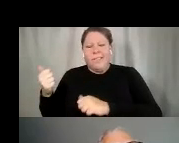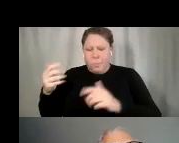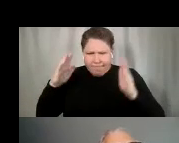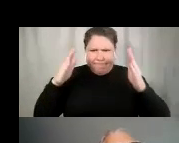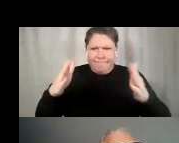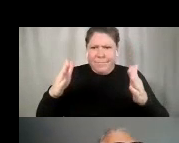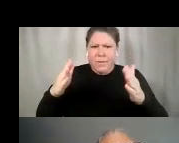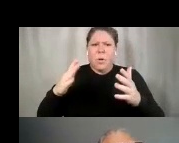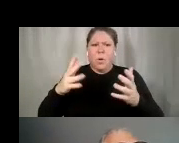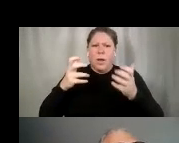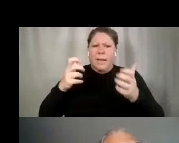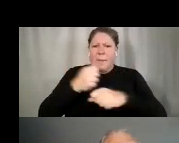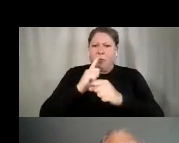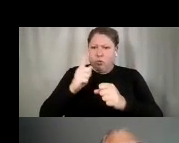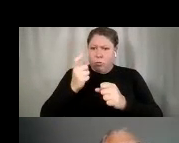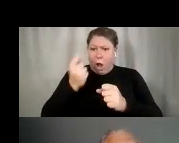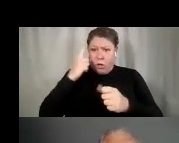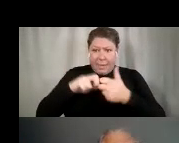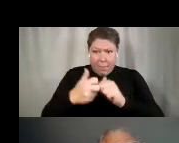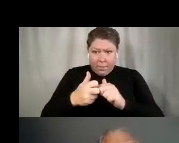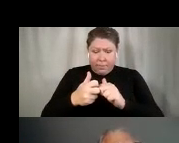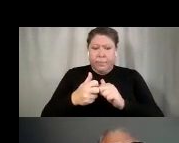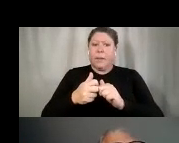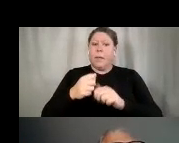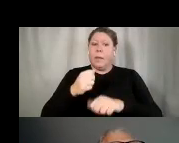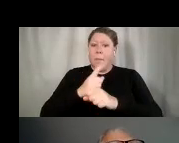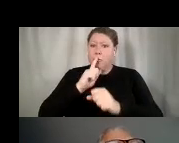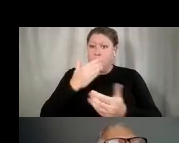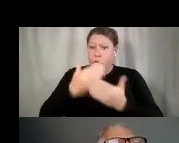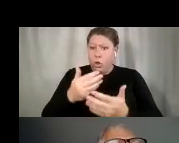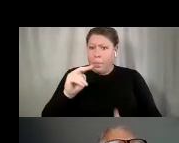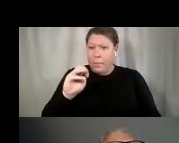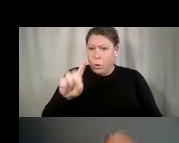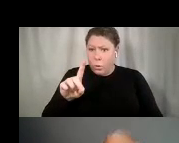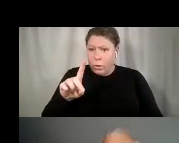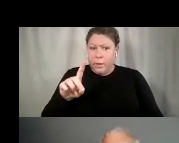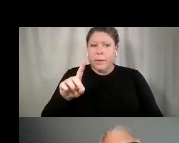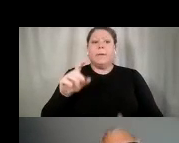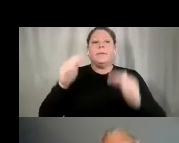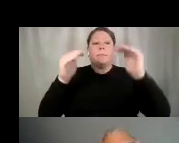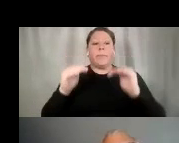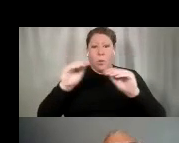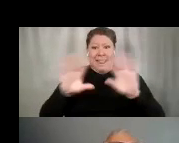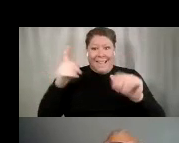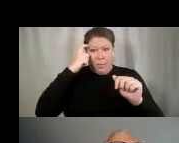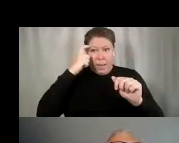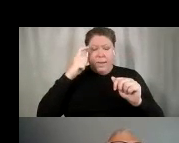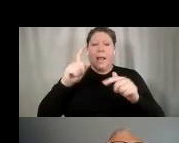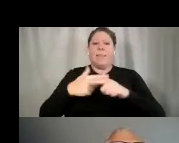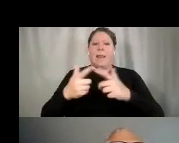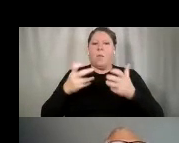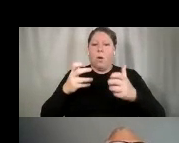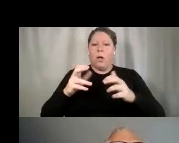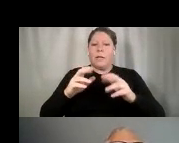mood. And then we'll do some simple creative thinking activities to get people primed for creativity. Now I'm going to pause